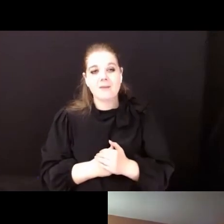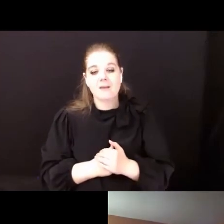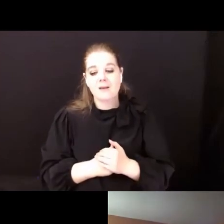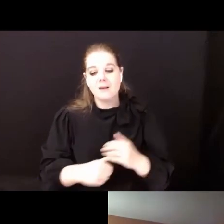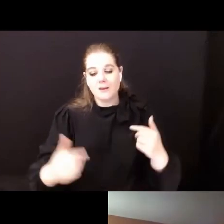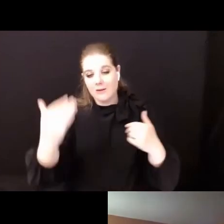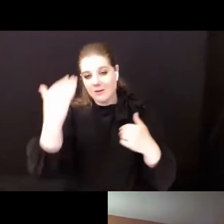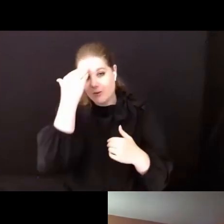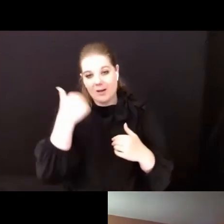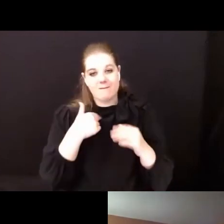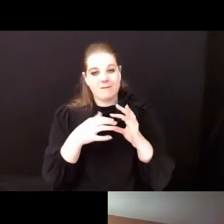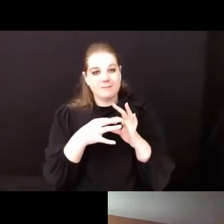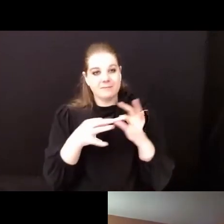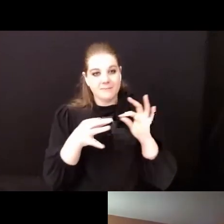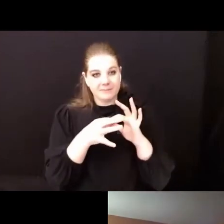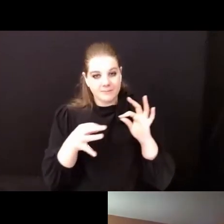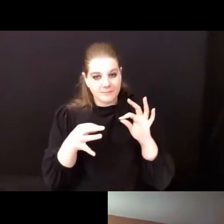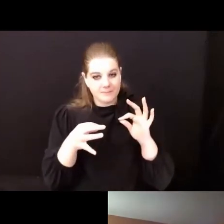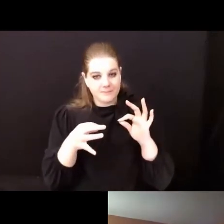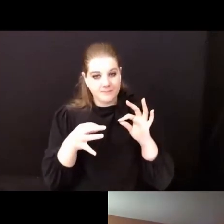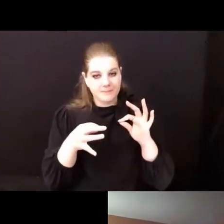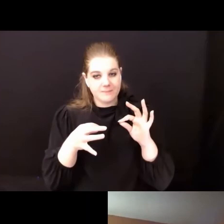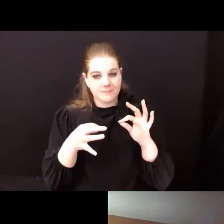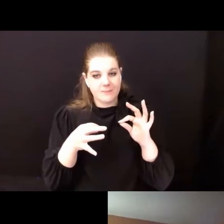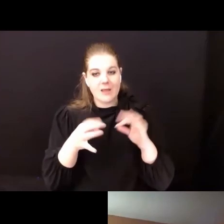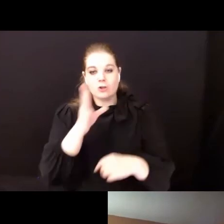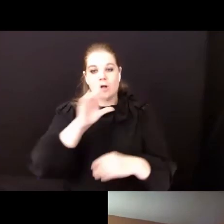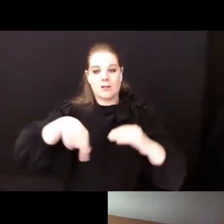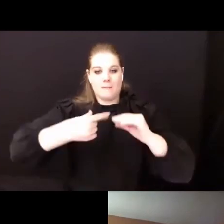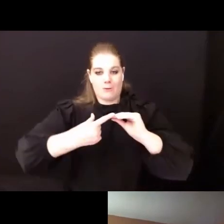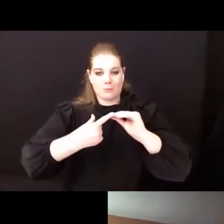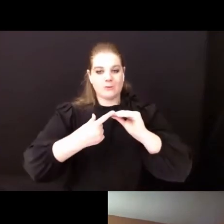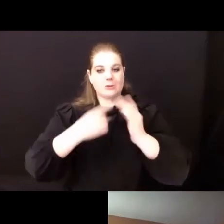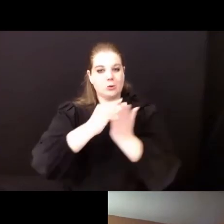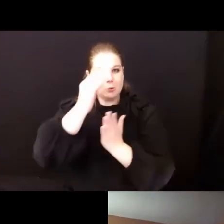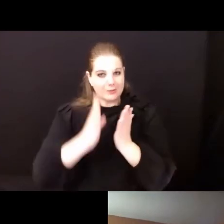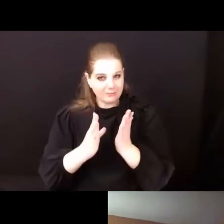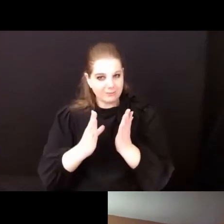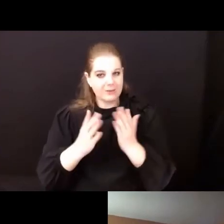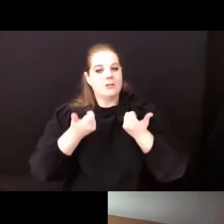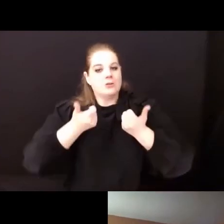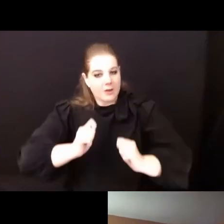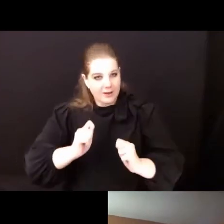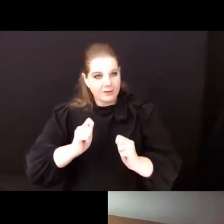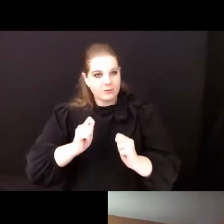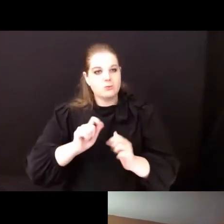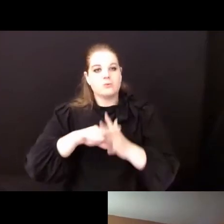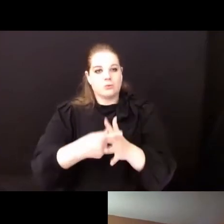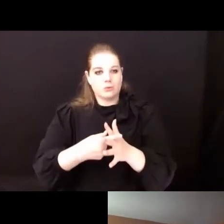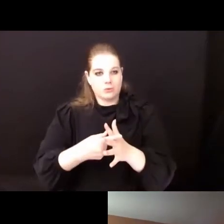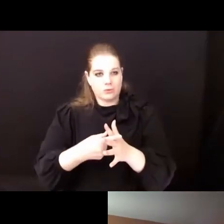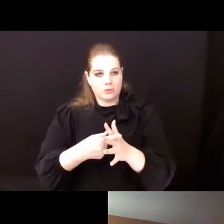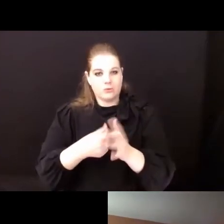to students or parents, I try and start out with a